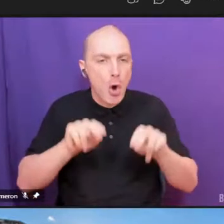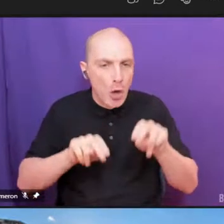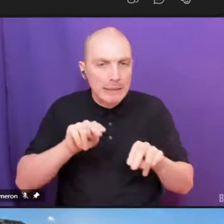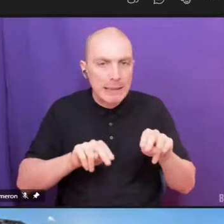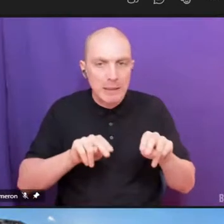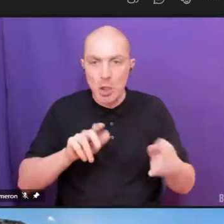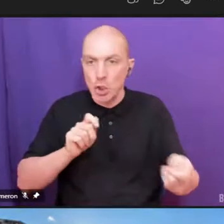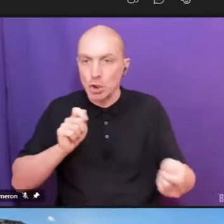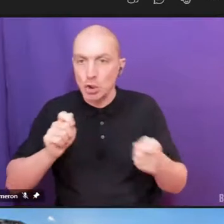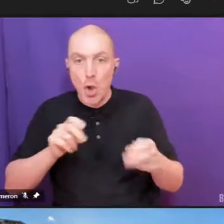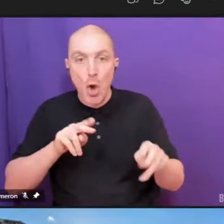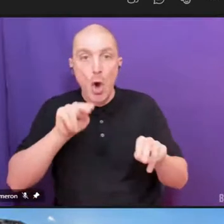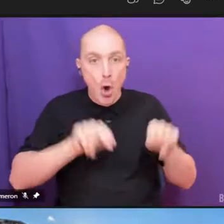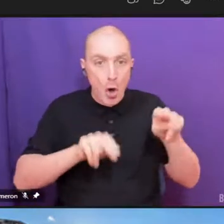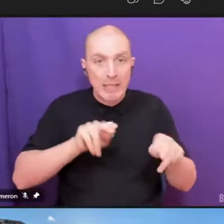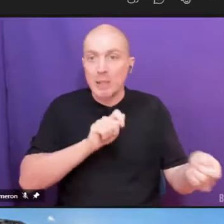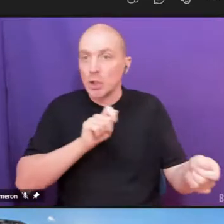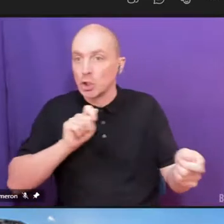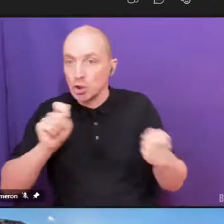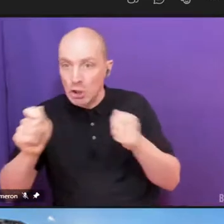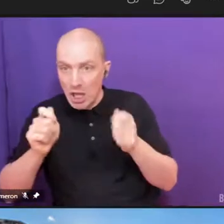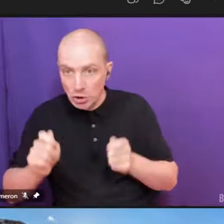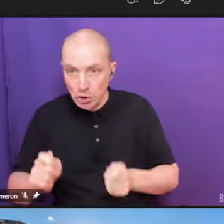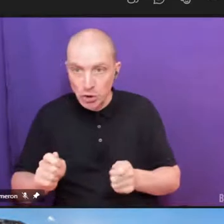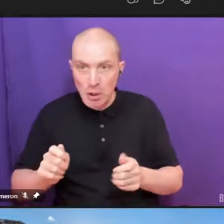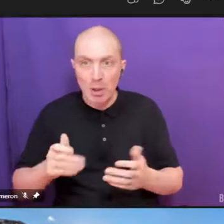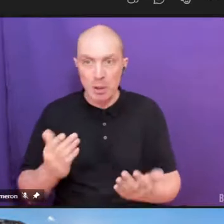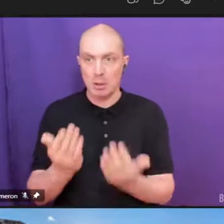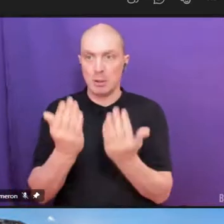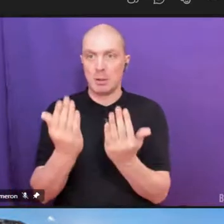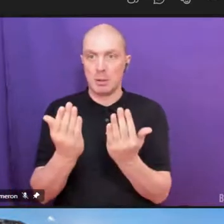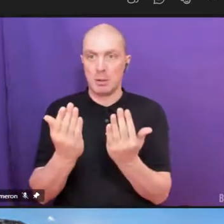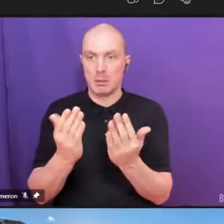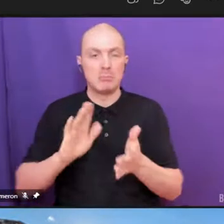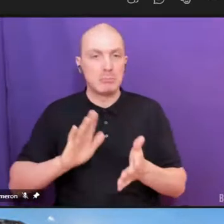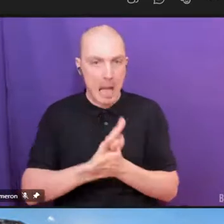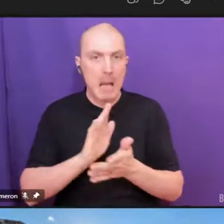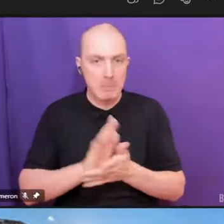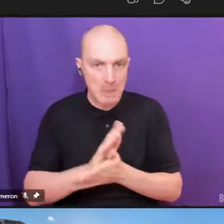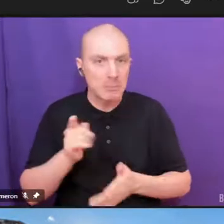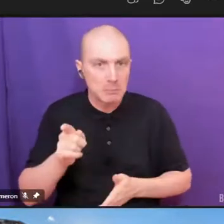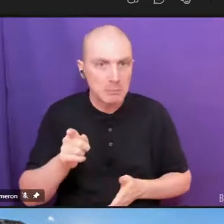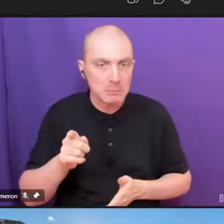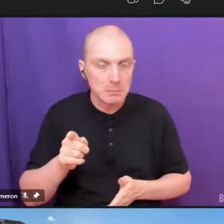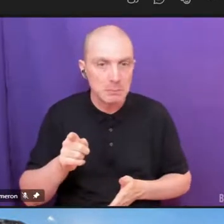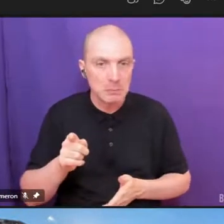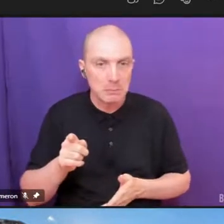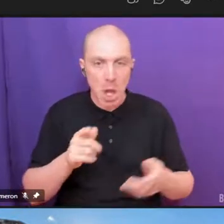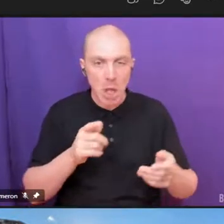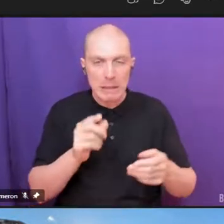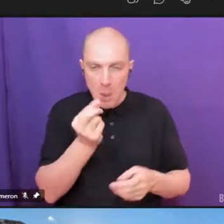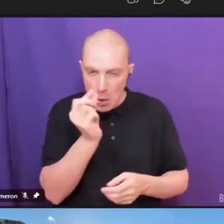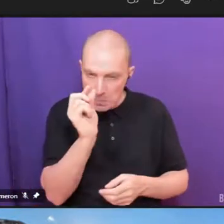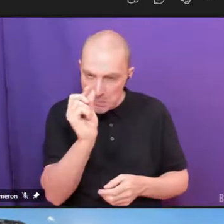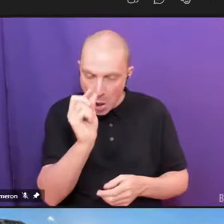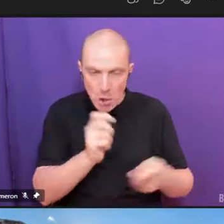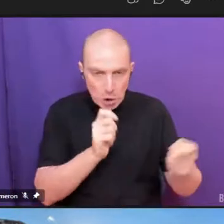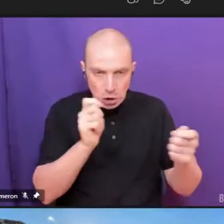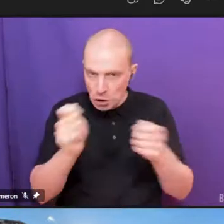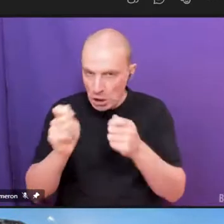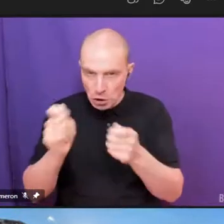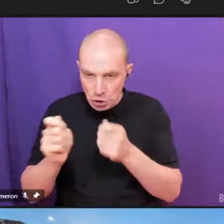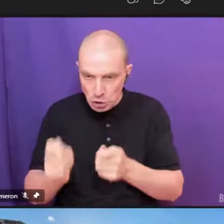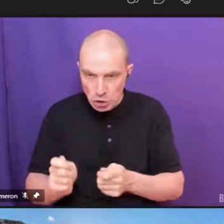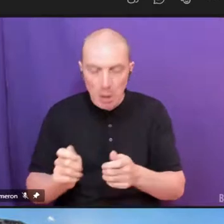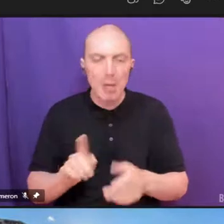reflected following the audit findings. So we're very comfortable with the accounts that you see before you to approve later on today.